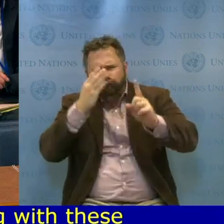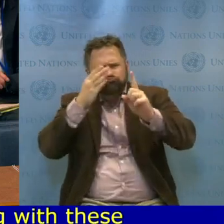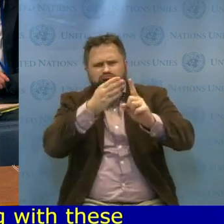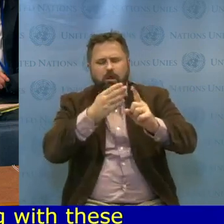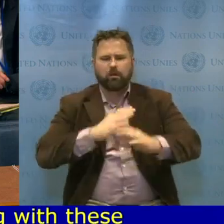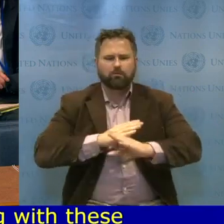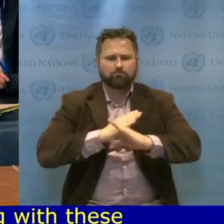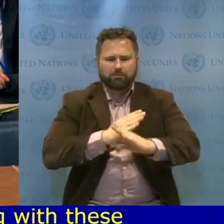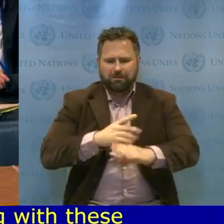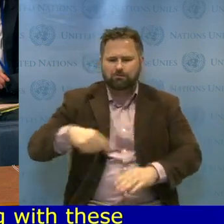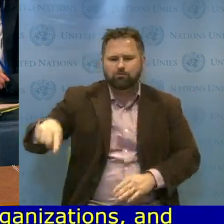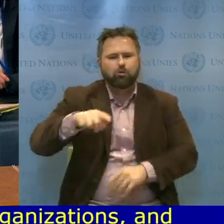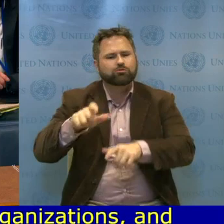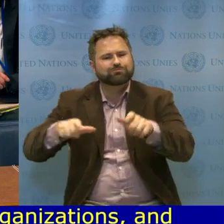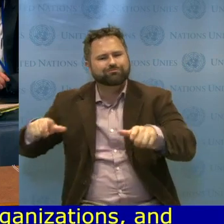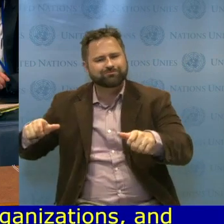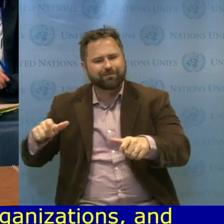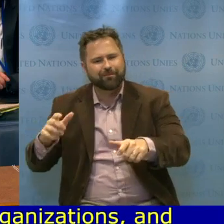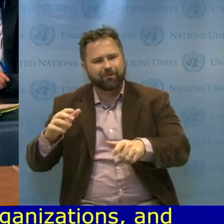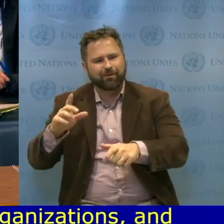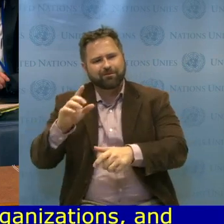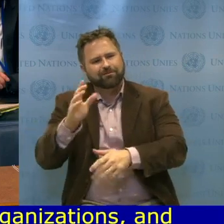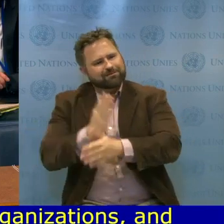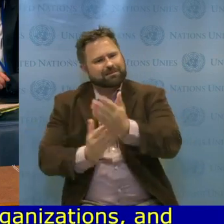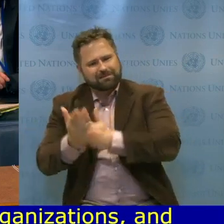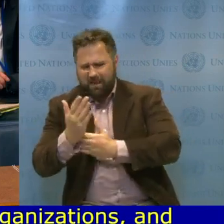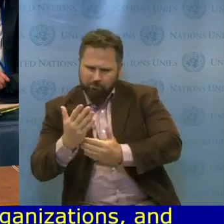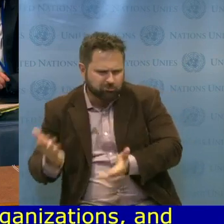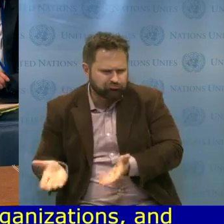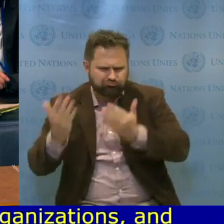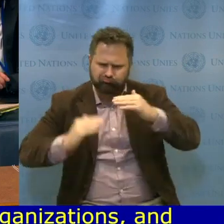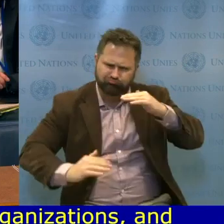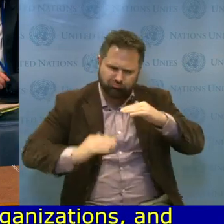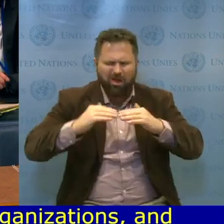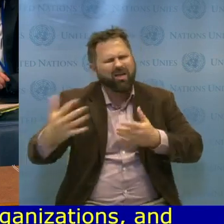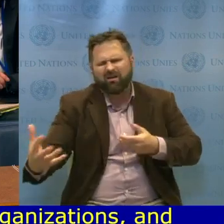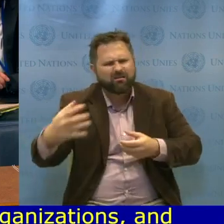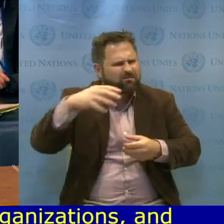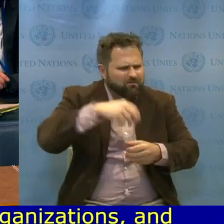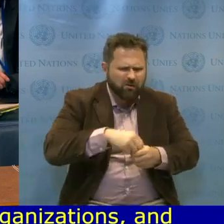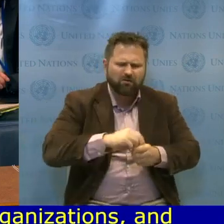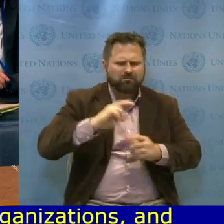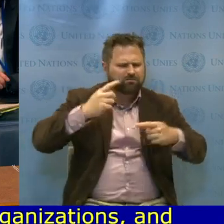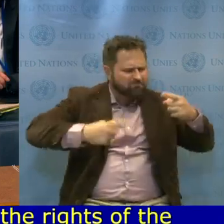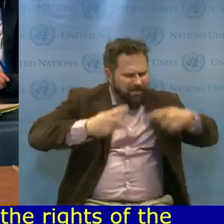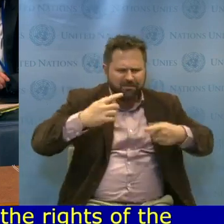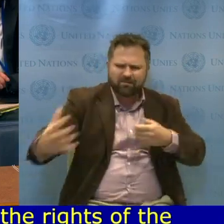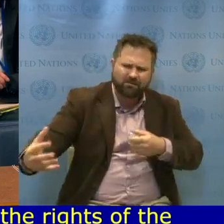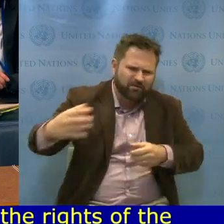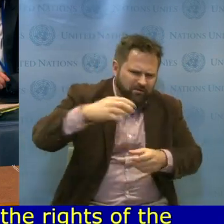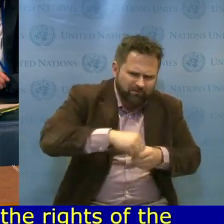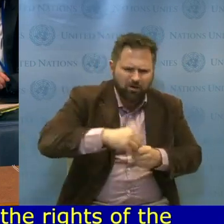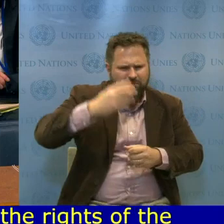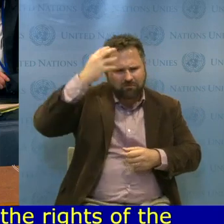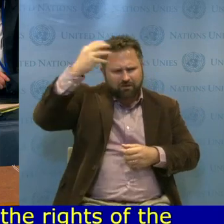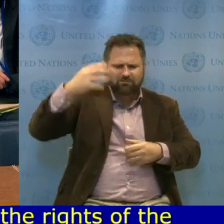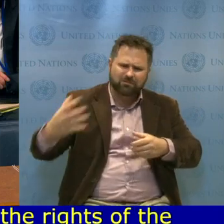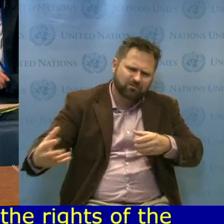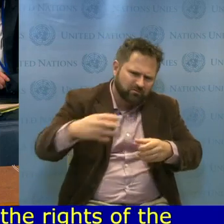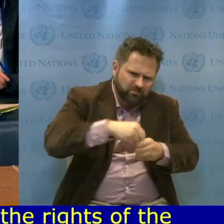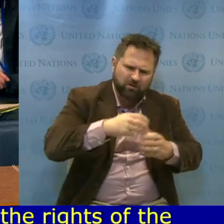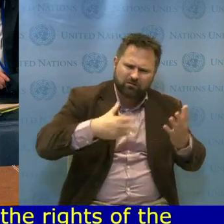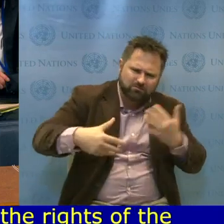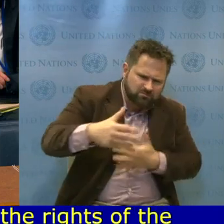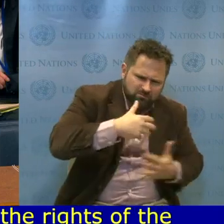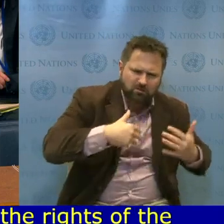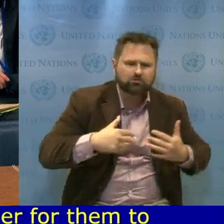them to participate in the national development, political, social, economic life, both directly and indirectly, so that